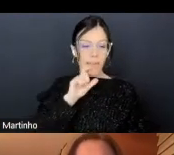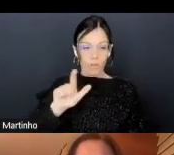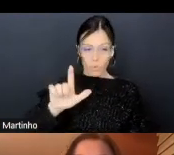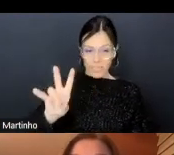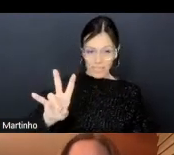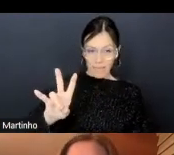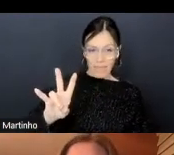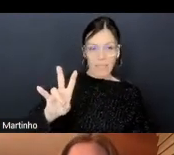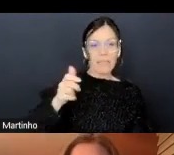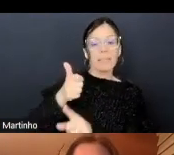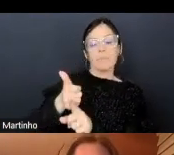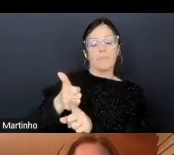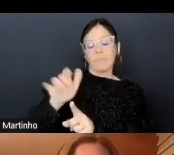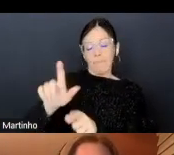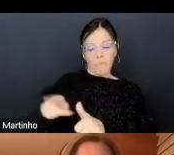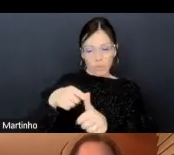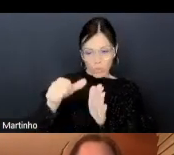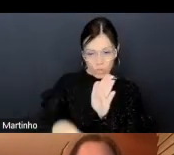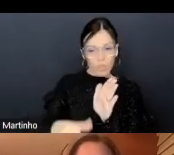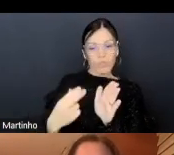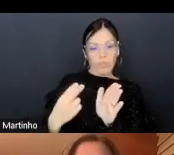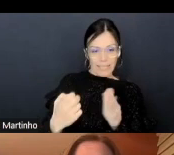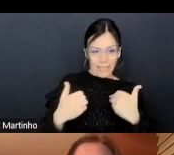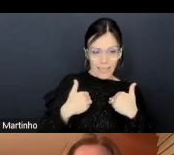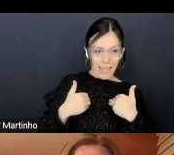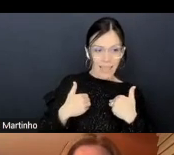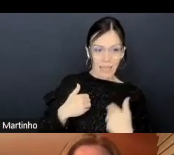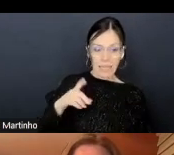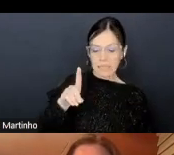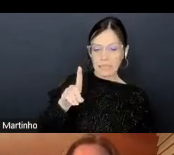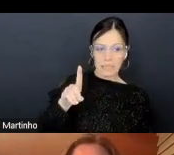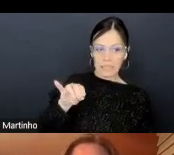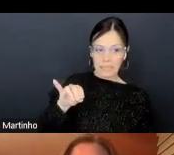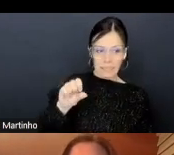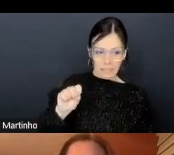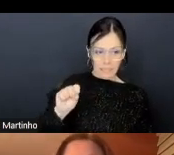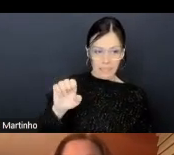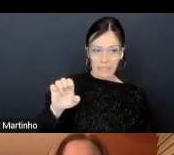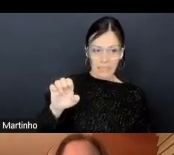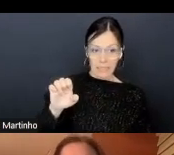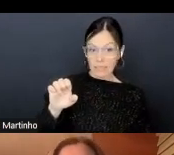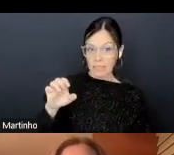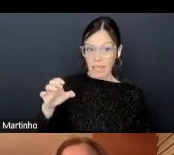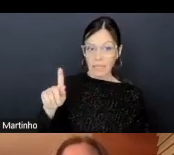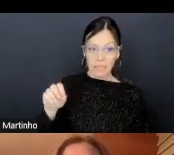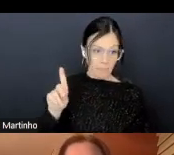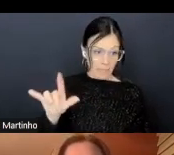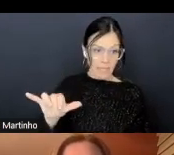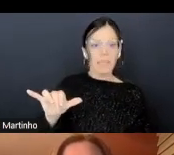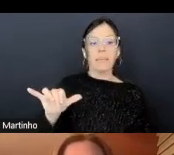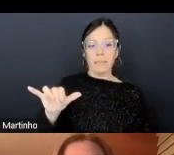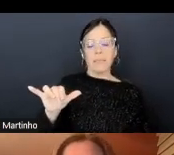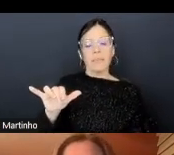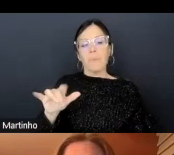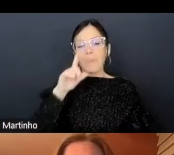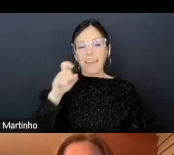was his first surgery he underwent a disectomy as a result of sustaining an injury during his world